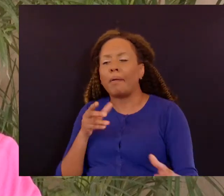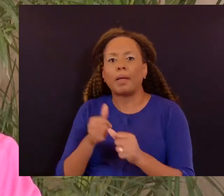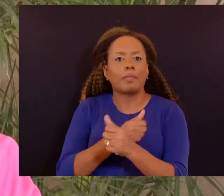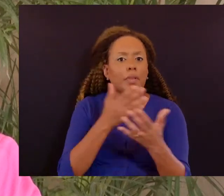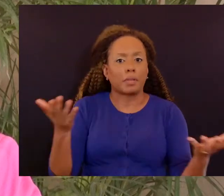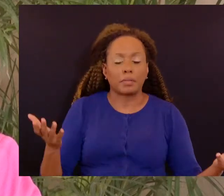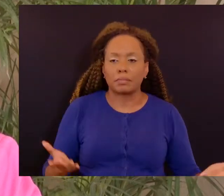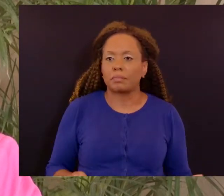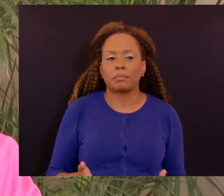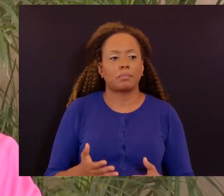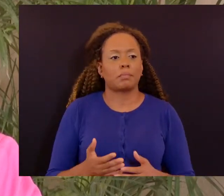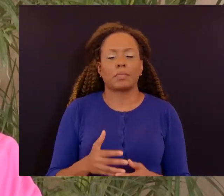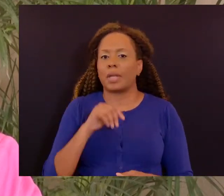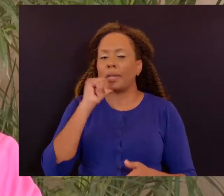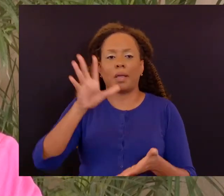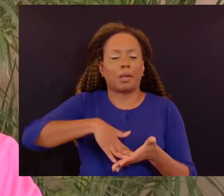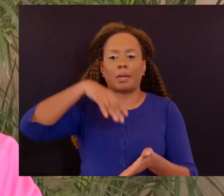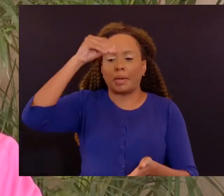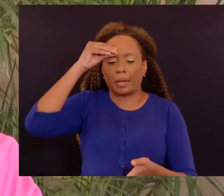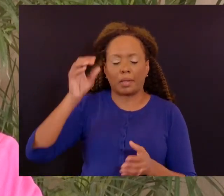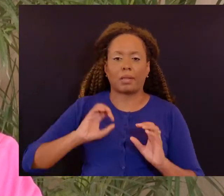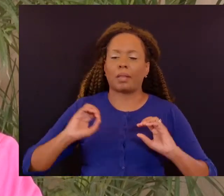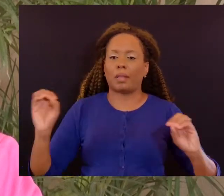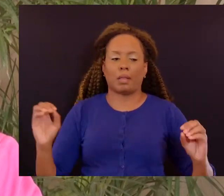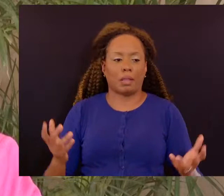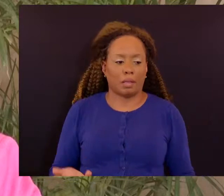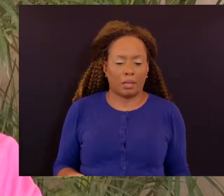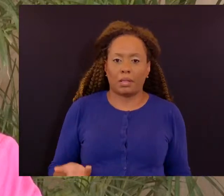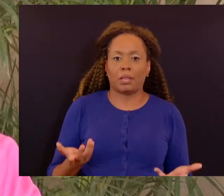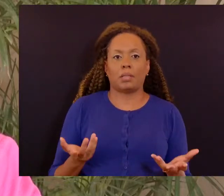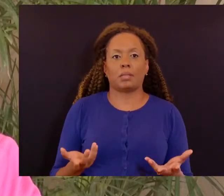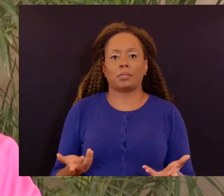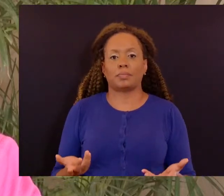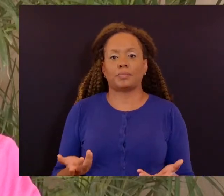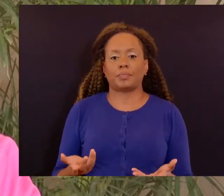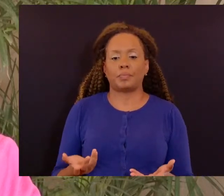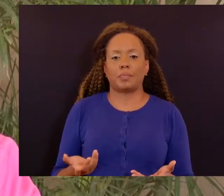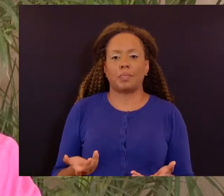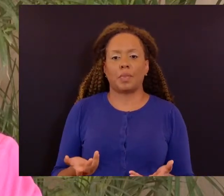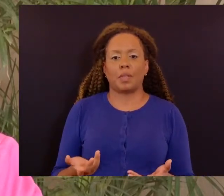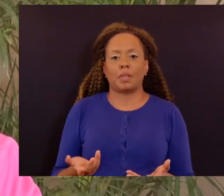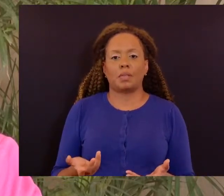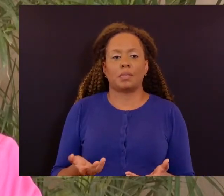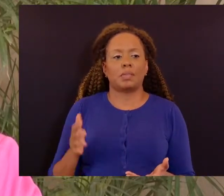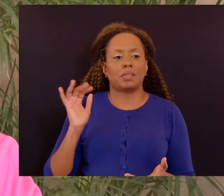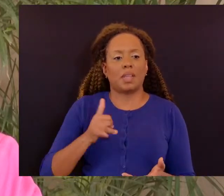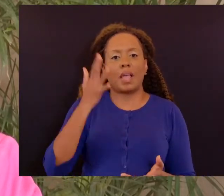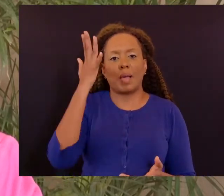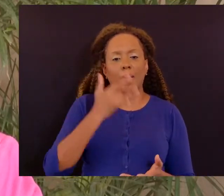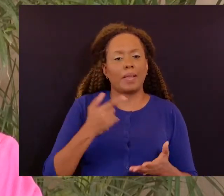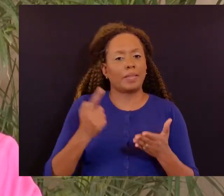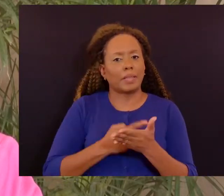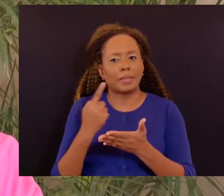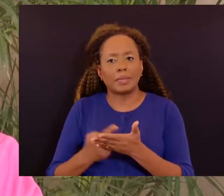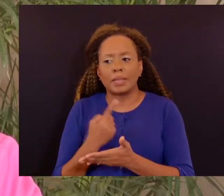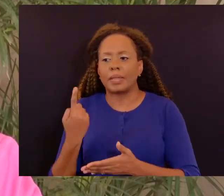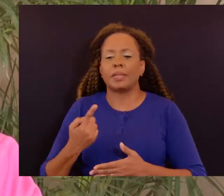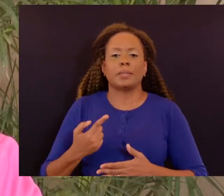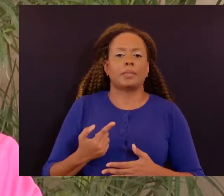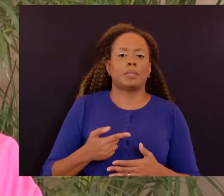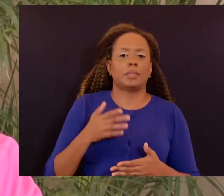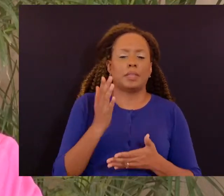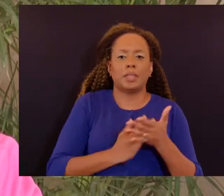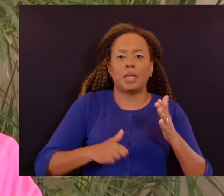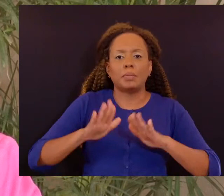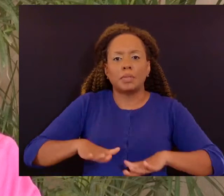activity that we get in the secondary school, which focuses on crime and violence. We want to